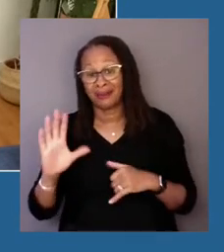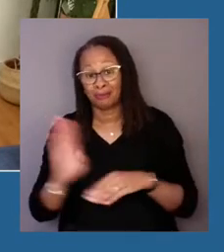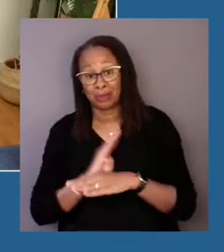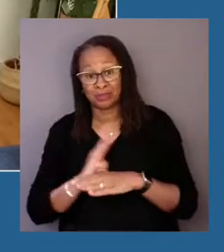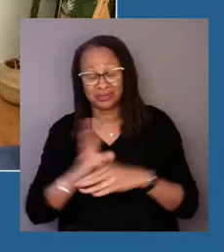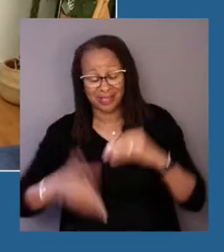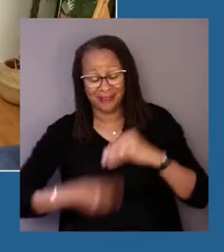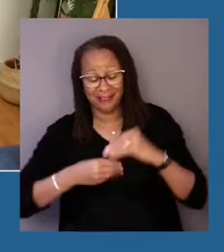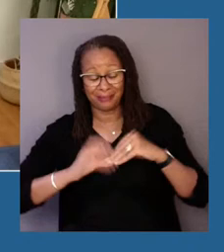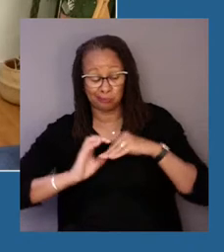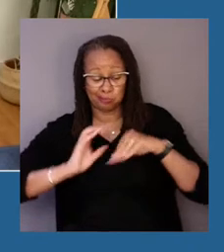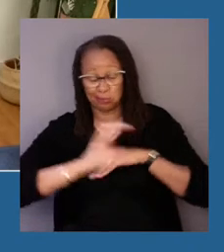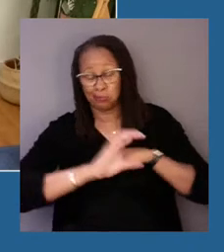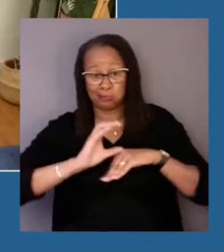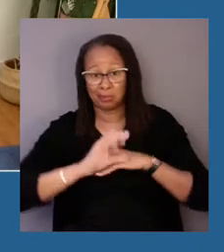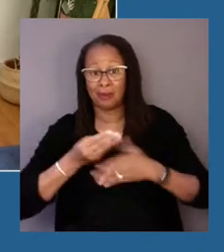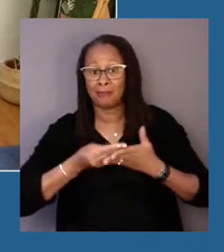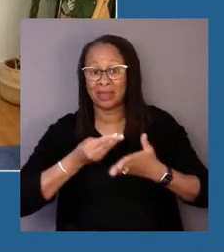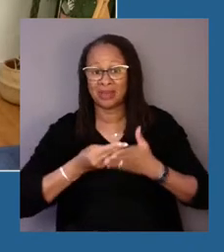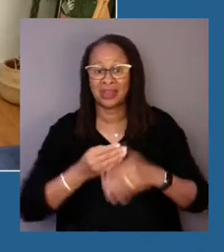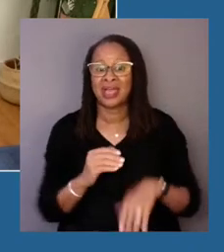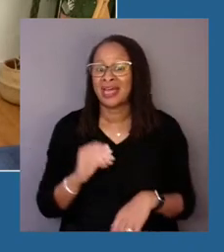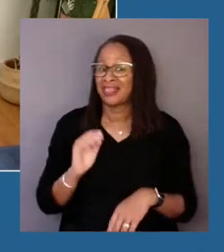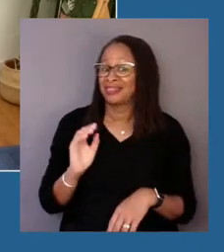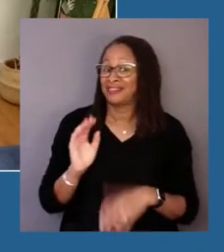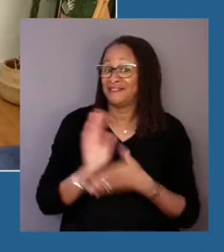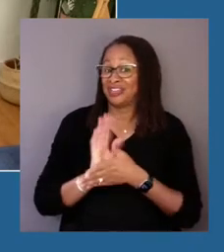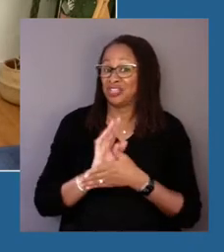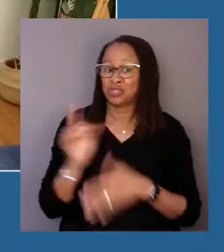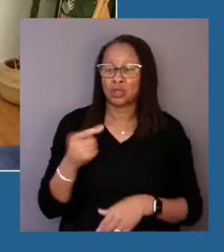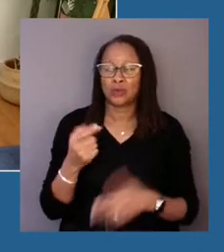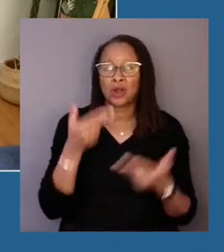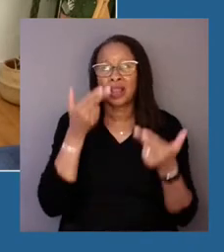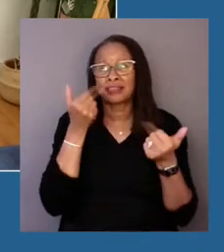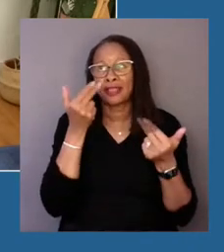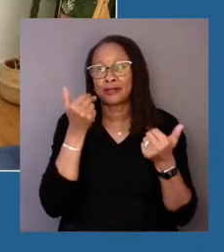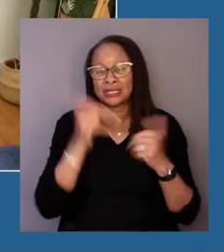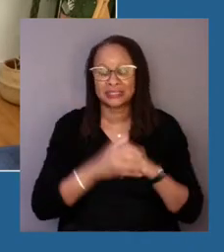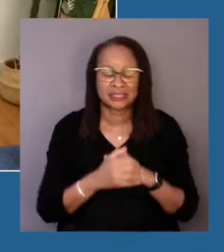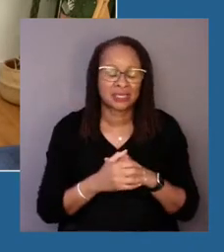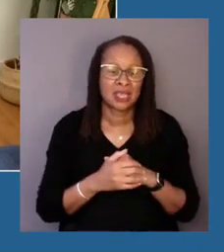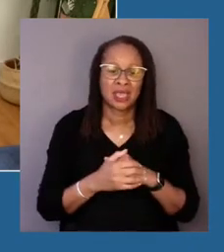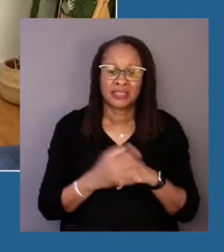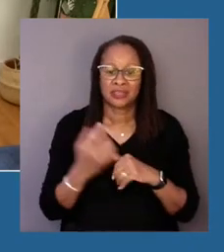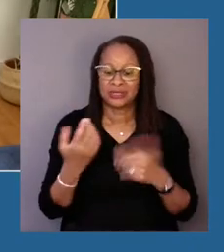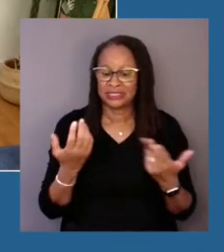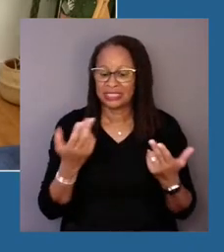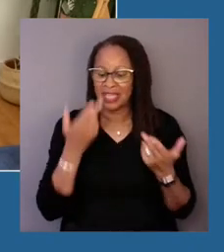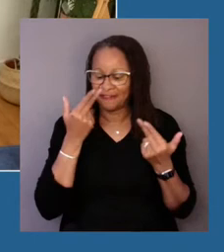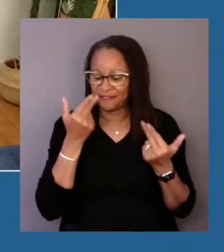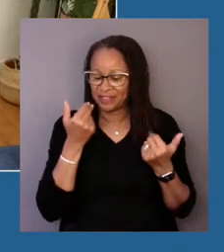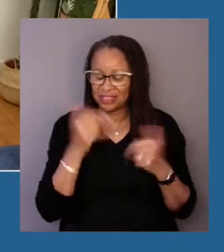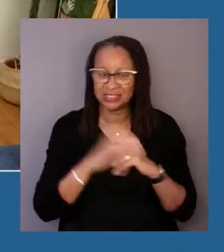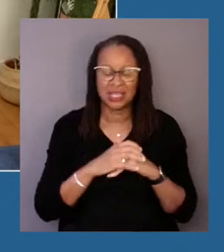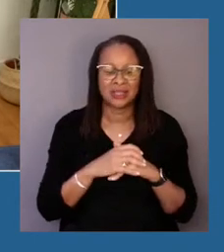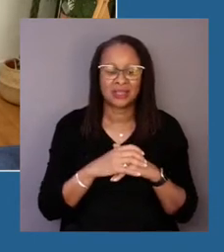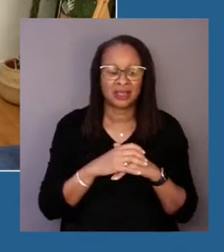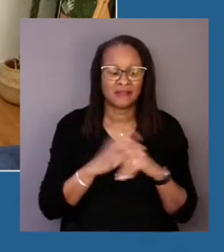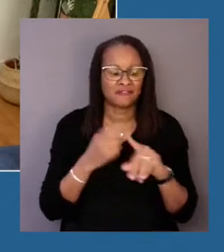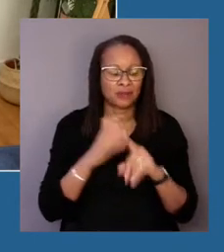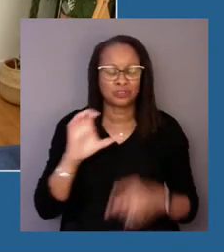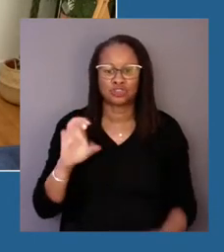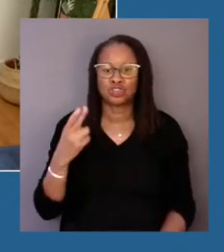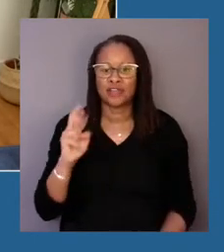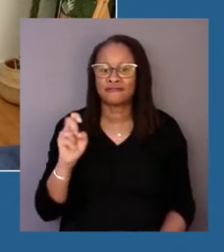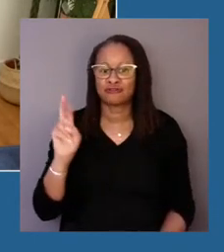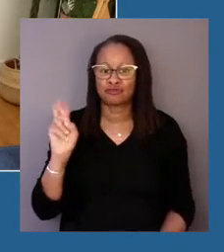career fairs. The videos alone are hilarious. There's a video of like a Chevron engineer who talks about going to work